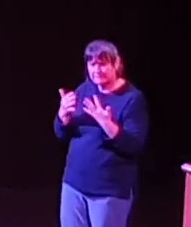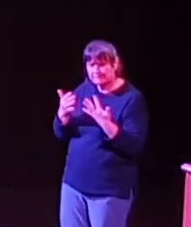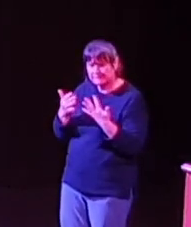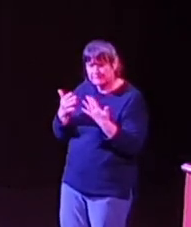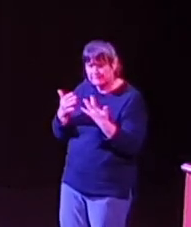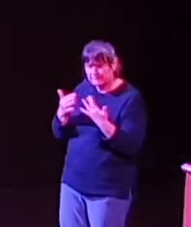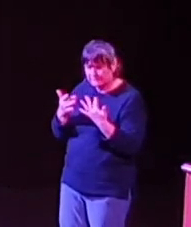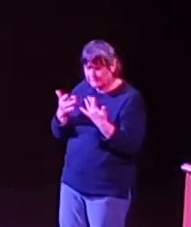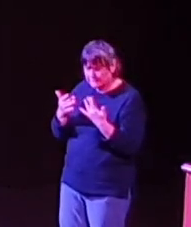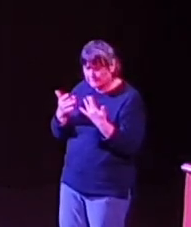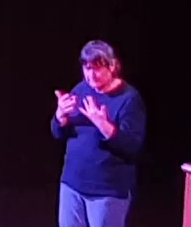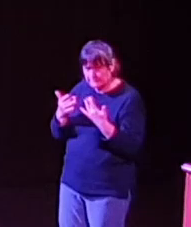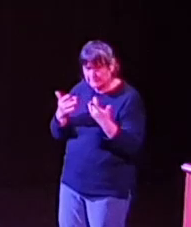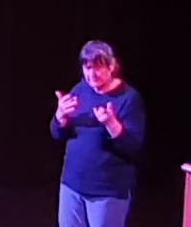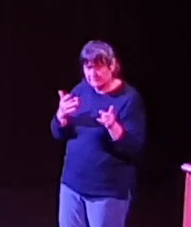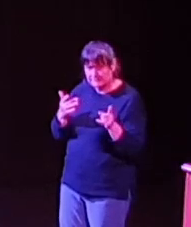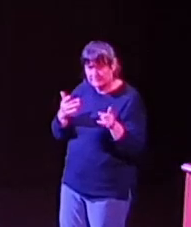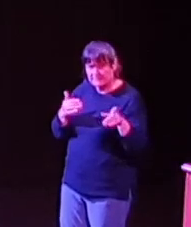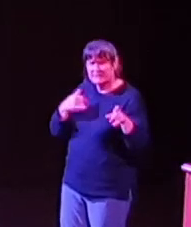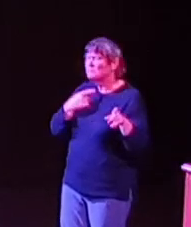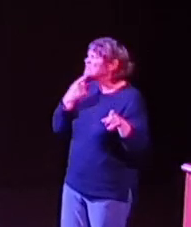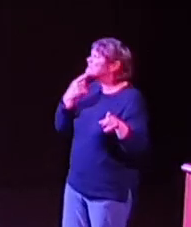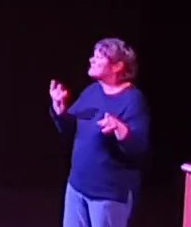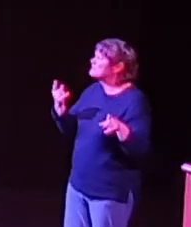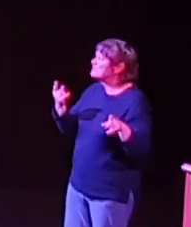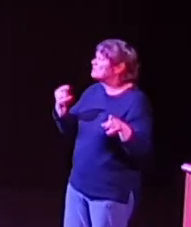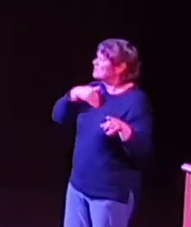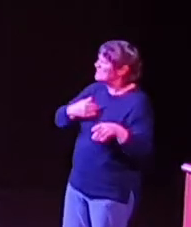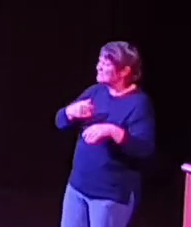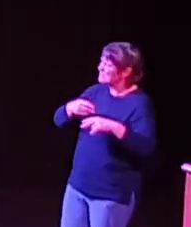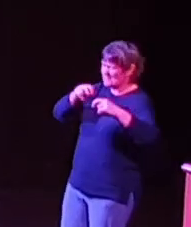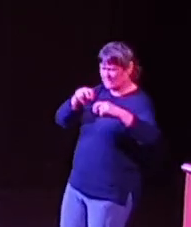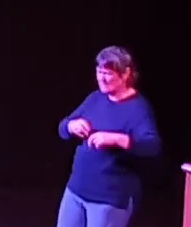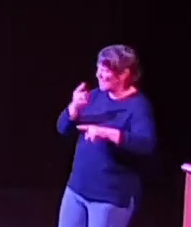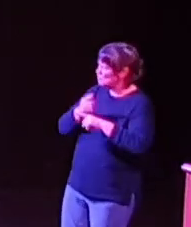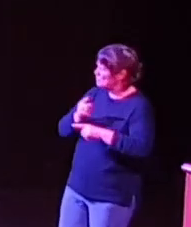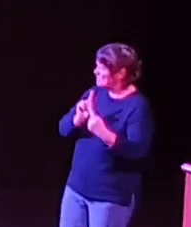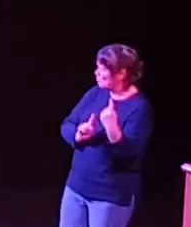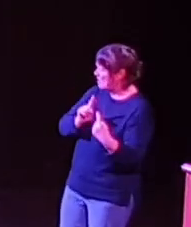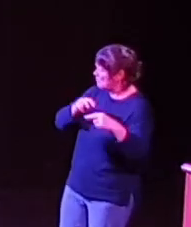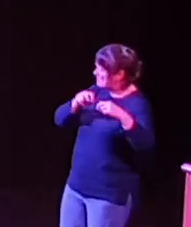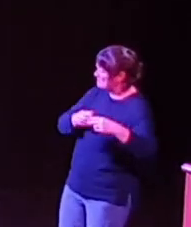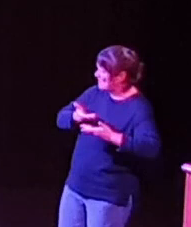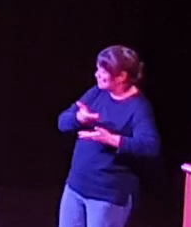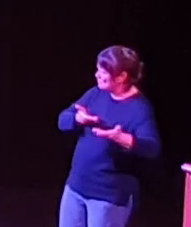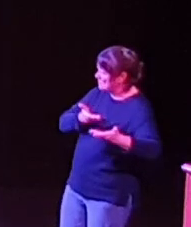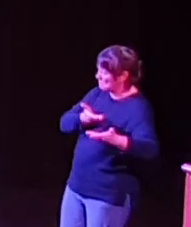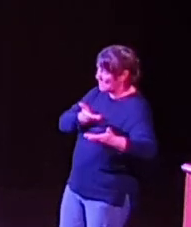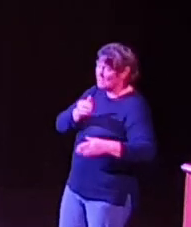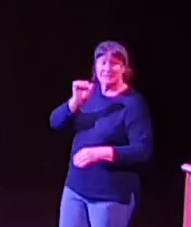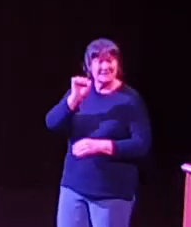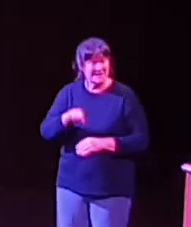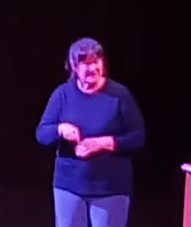municipal police. Talk to them, bro. I'll sit down and talk to them one-on-one. Okay. Yeah, it's also, they